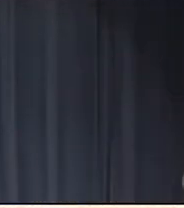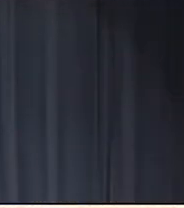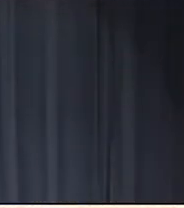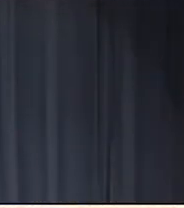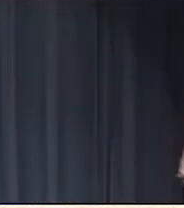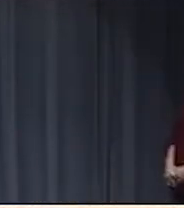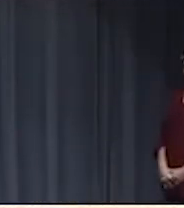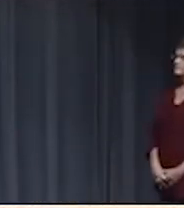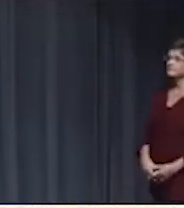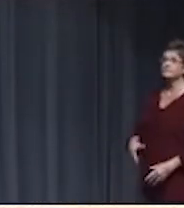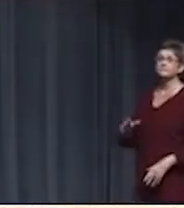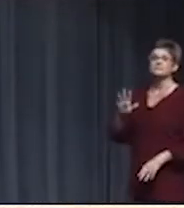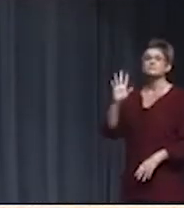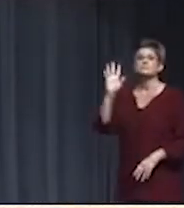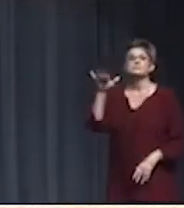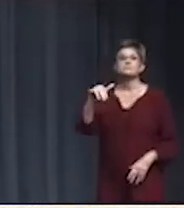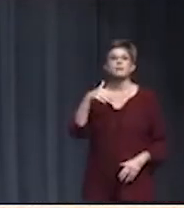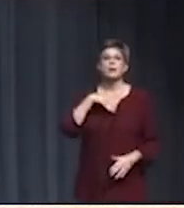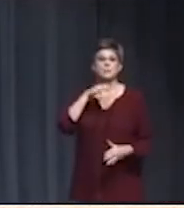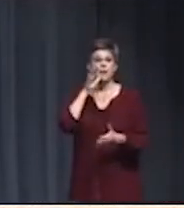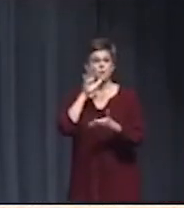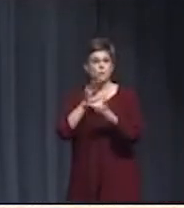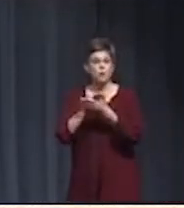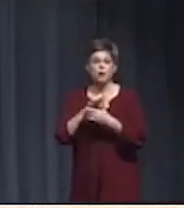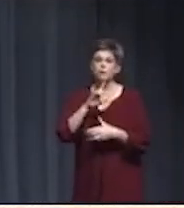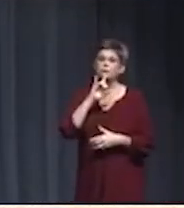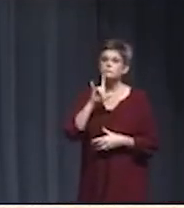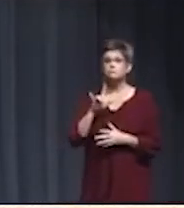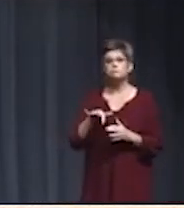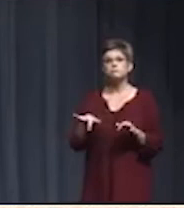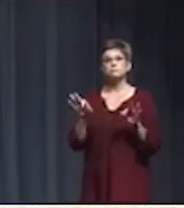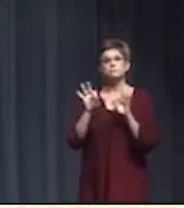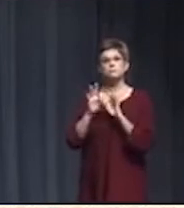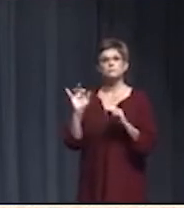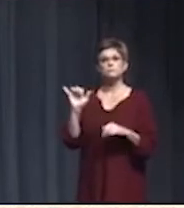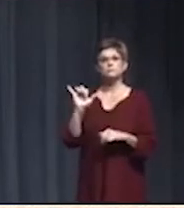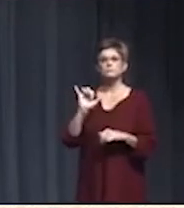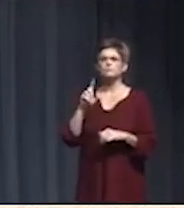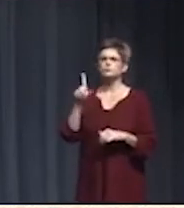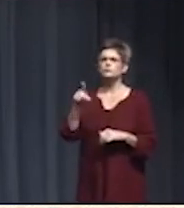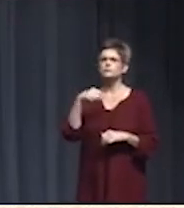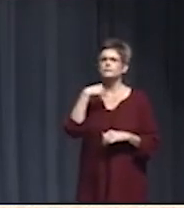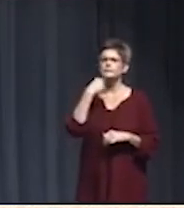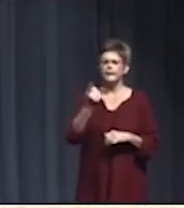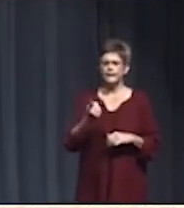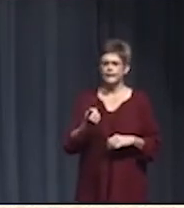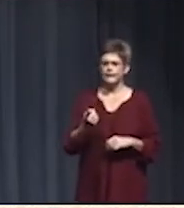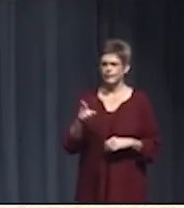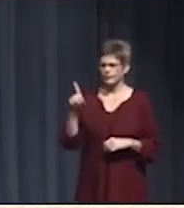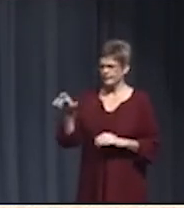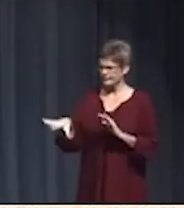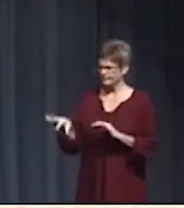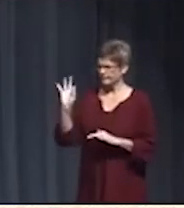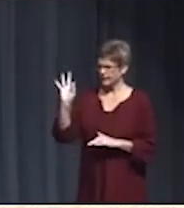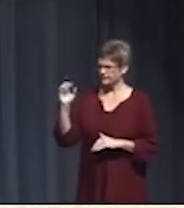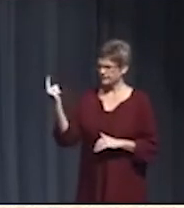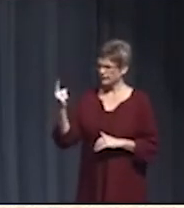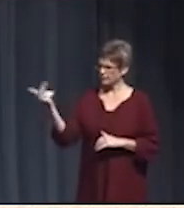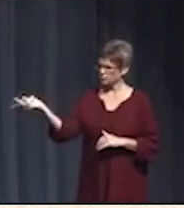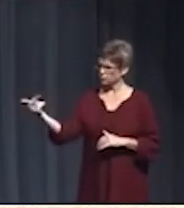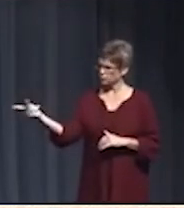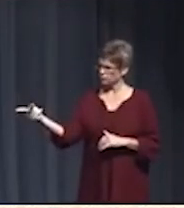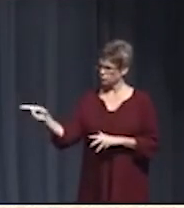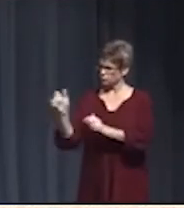But my wife was so instrumental because she kept expressing, we've got to find something for the two of you guys to do together. He needs